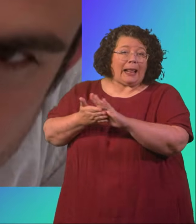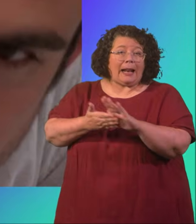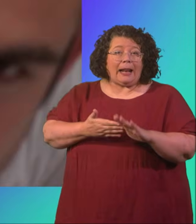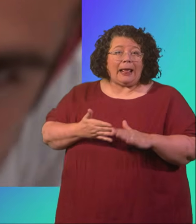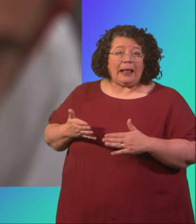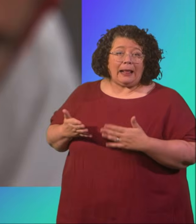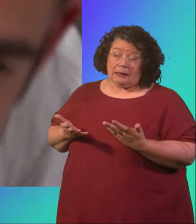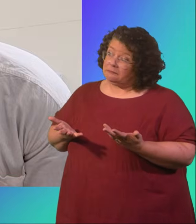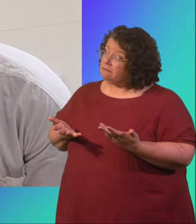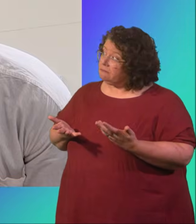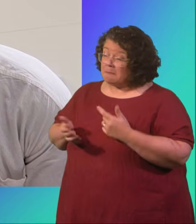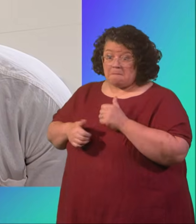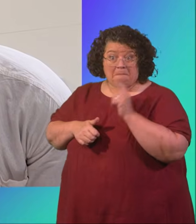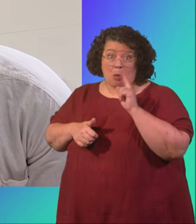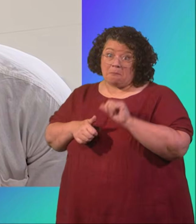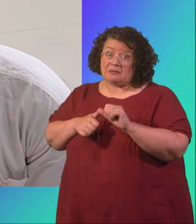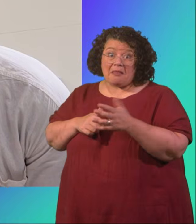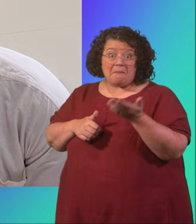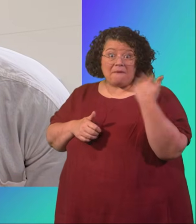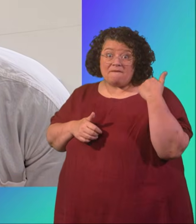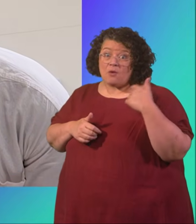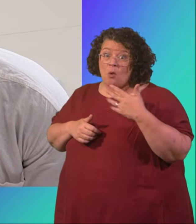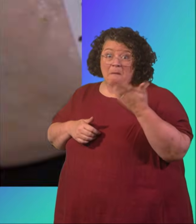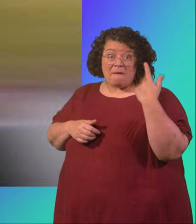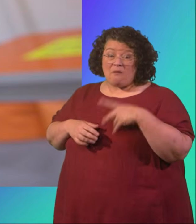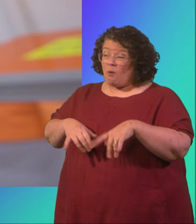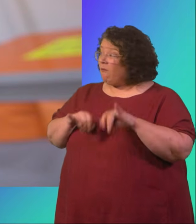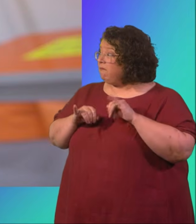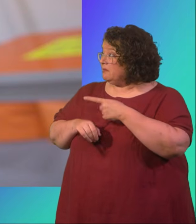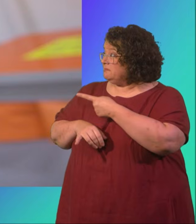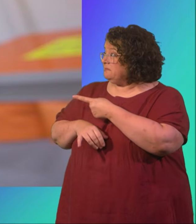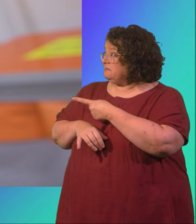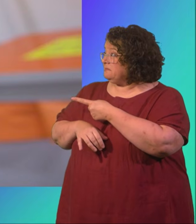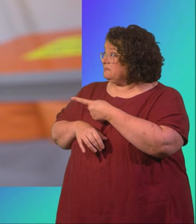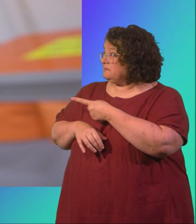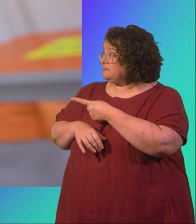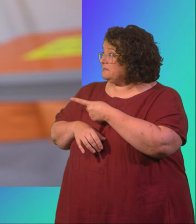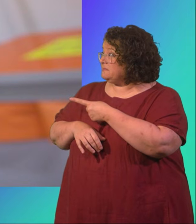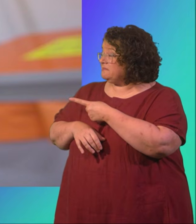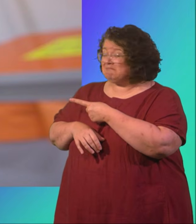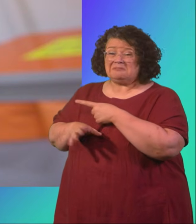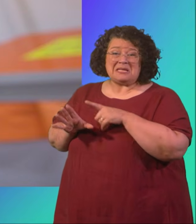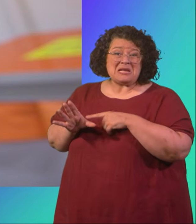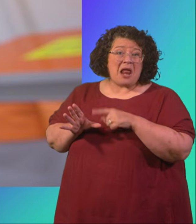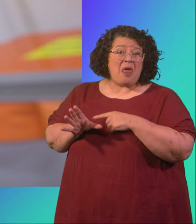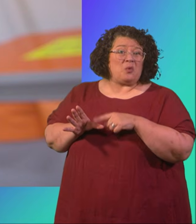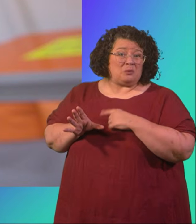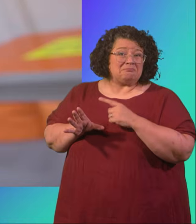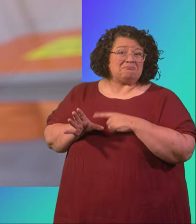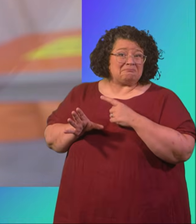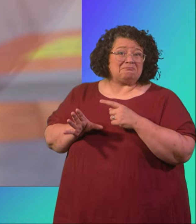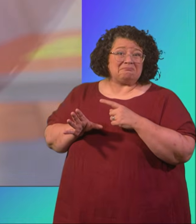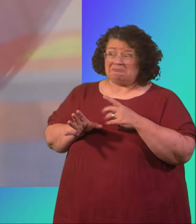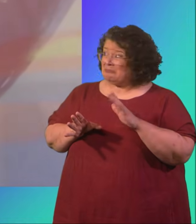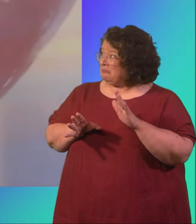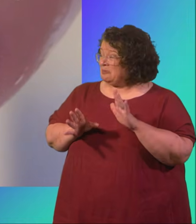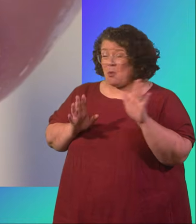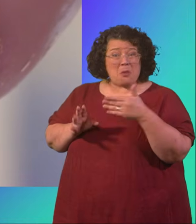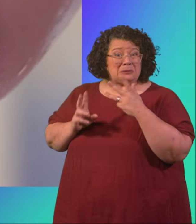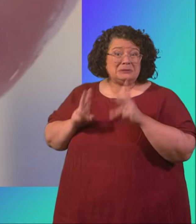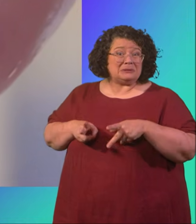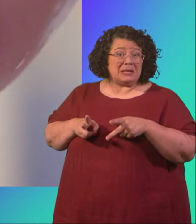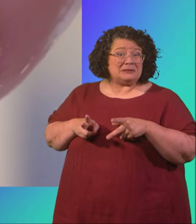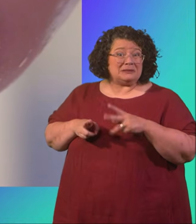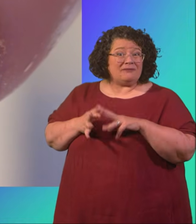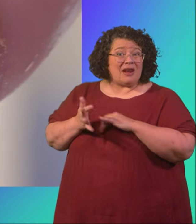was completely covered with yellow, mucky tissue. Yes, it was, but that yellow tissue was all dead flesh. So although it might